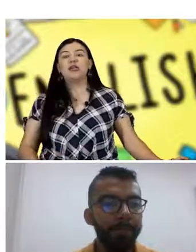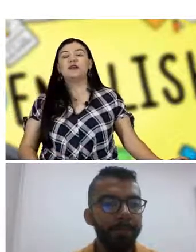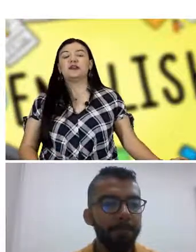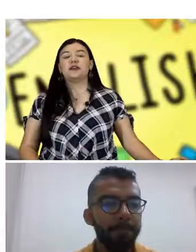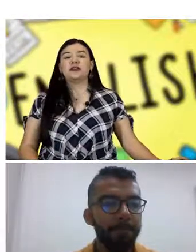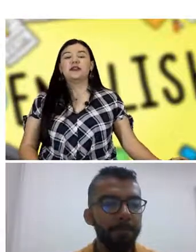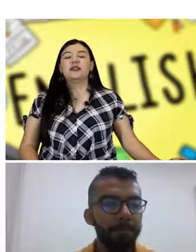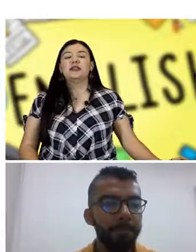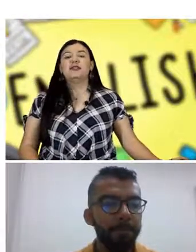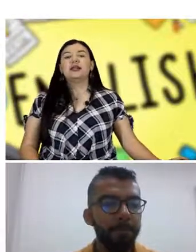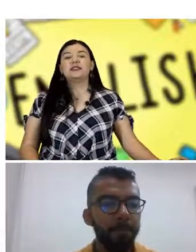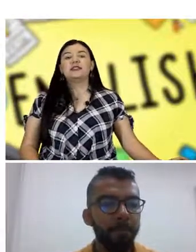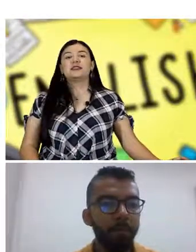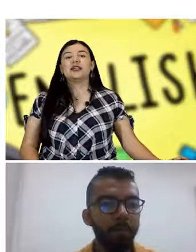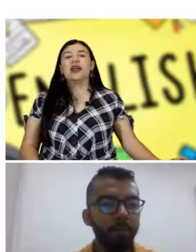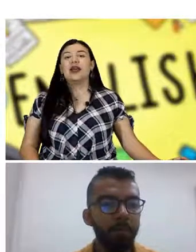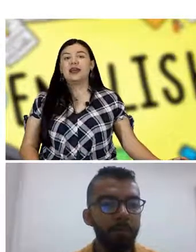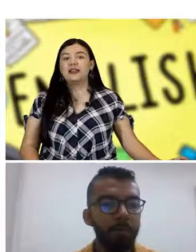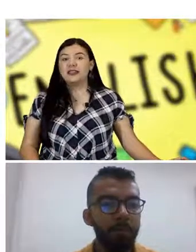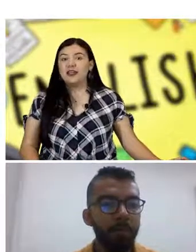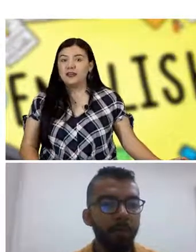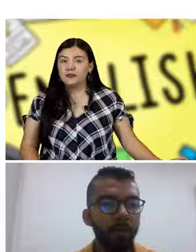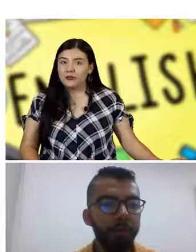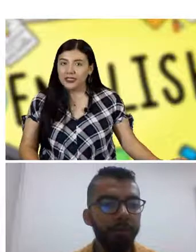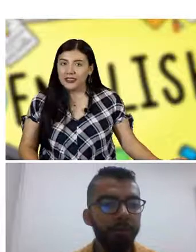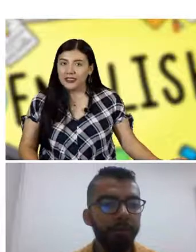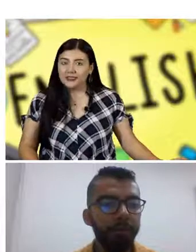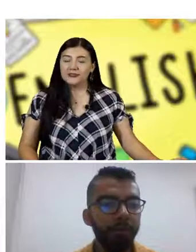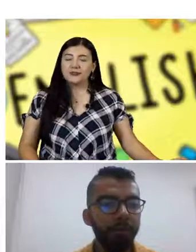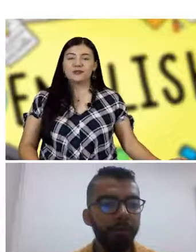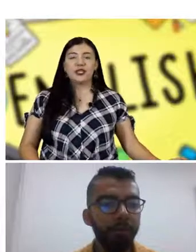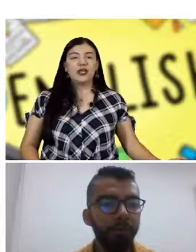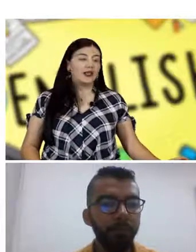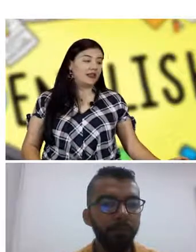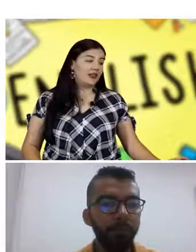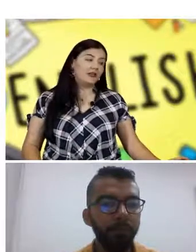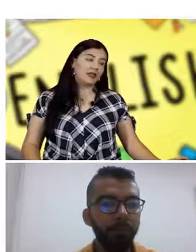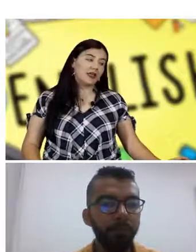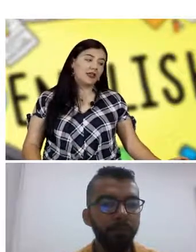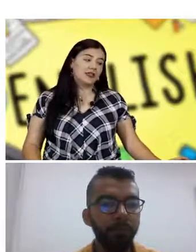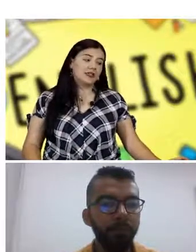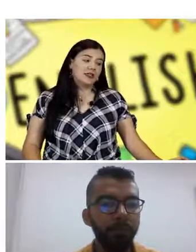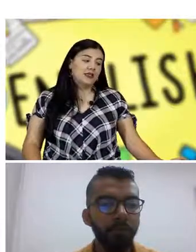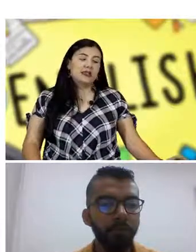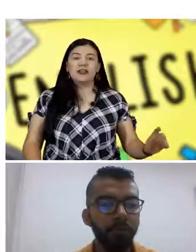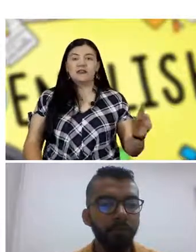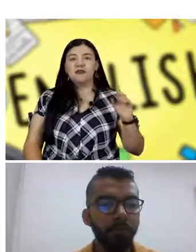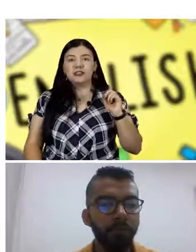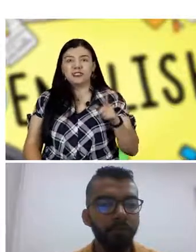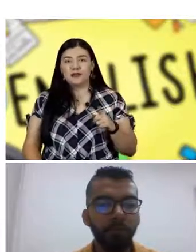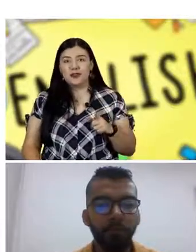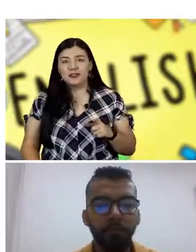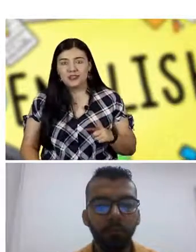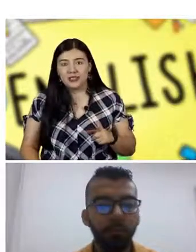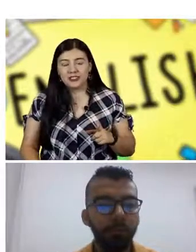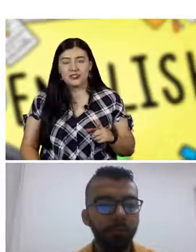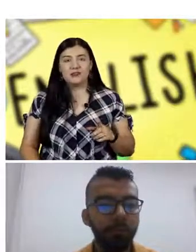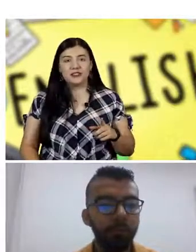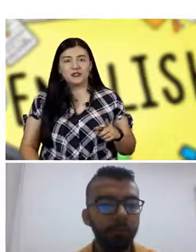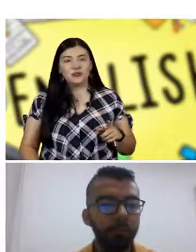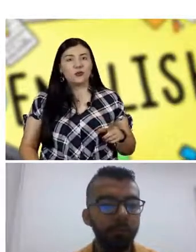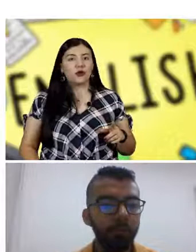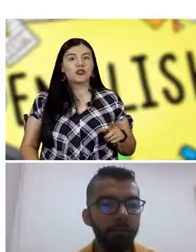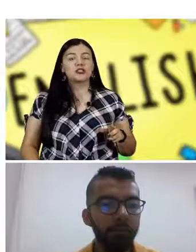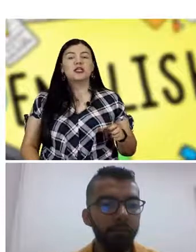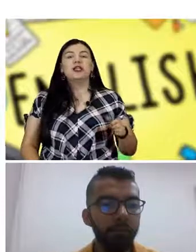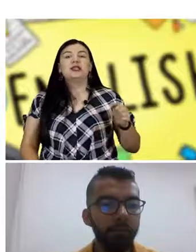our ear. That's an earache. Okay, an earache. Careful with this pronunciation of